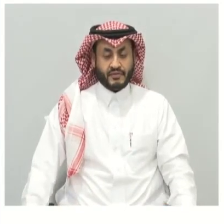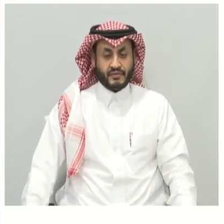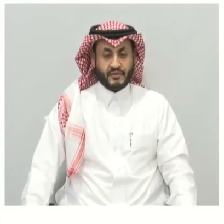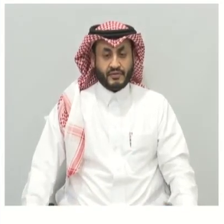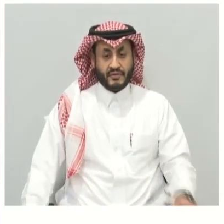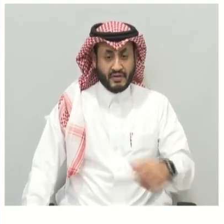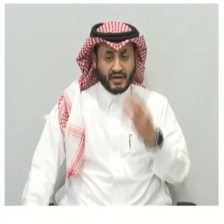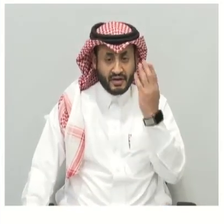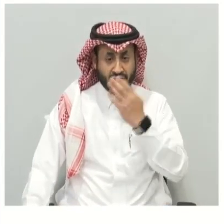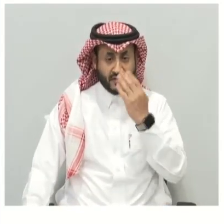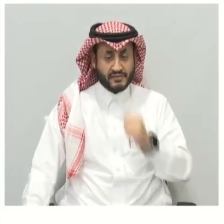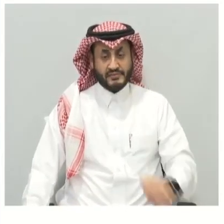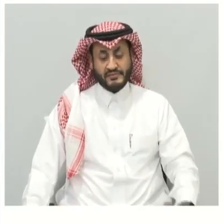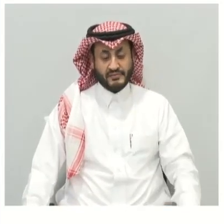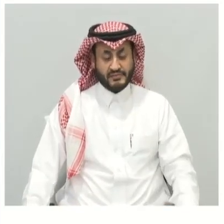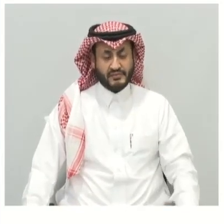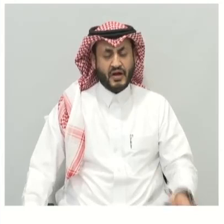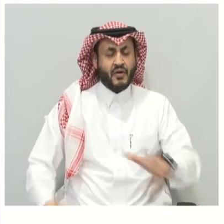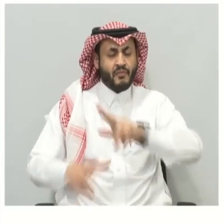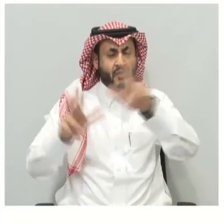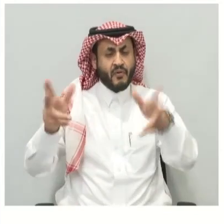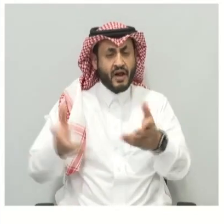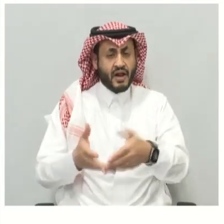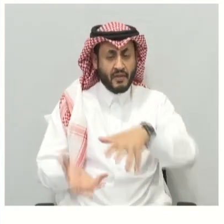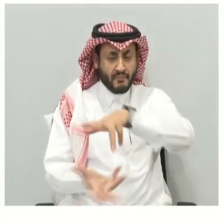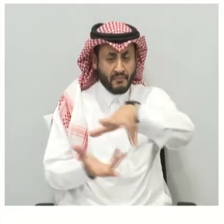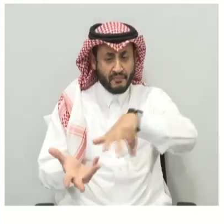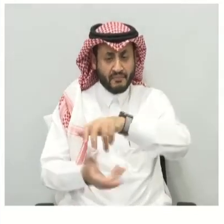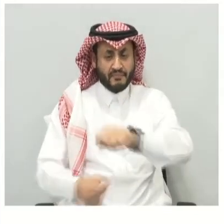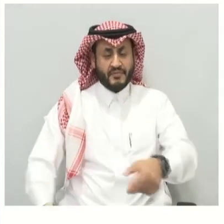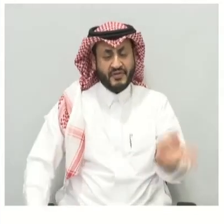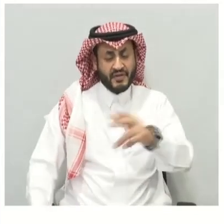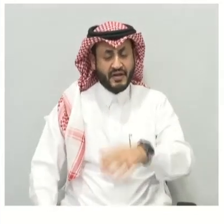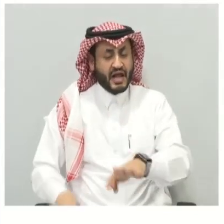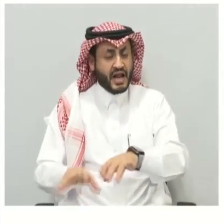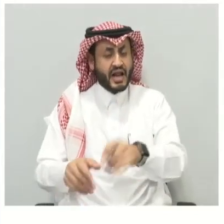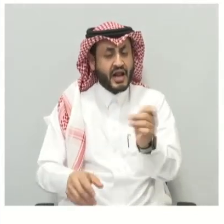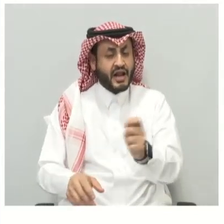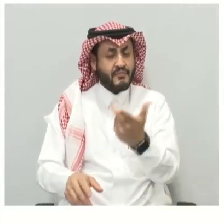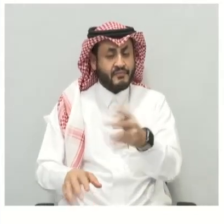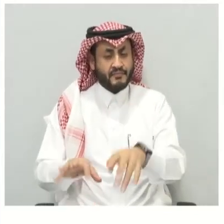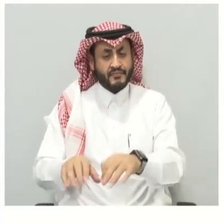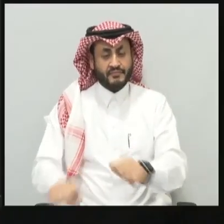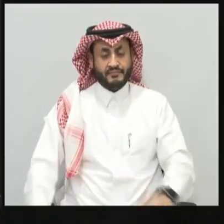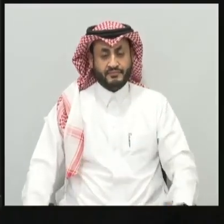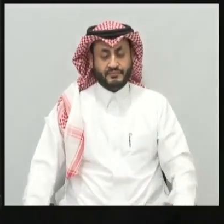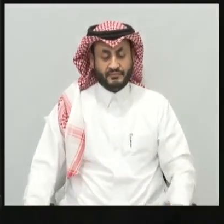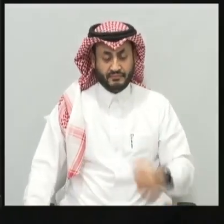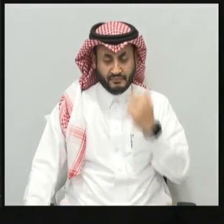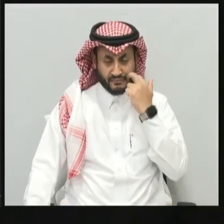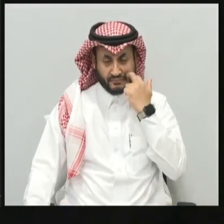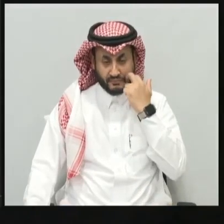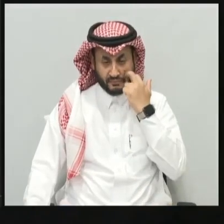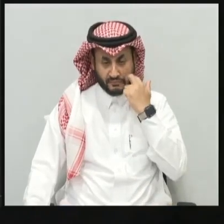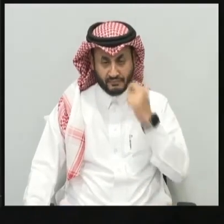reading text about school days around the world, and also how to write an email or write about a typical day